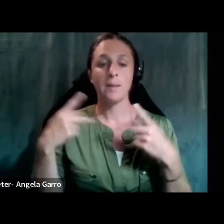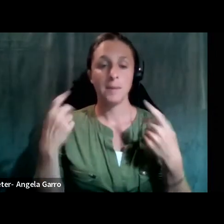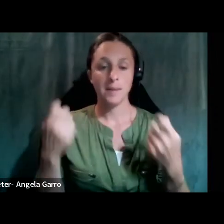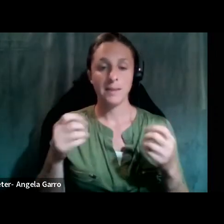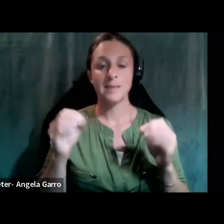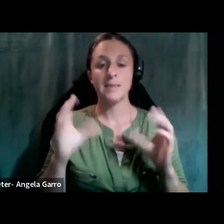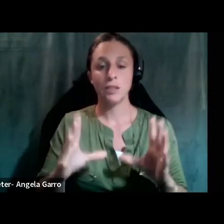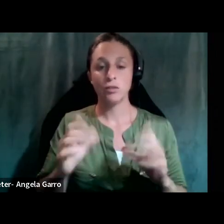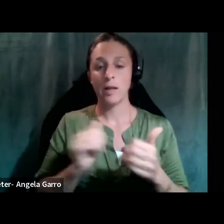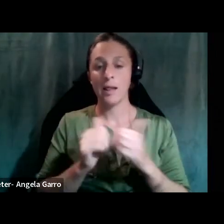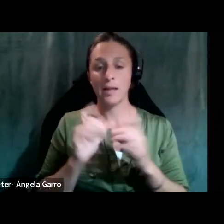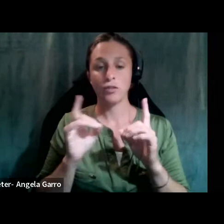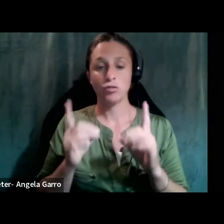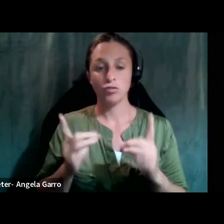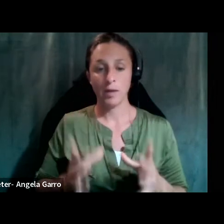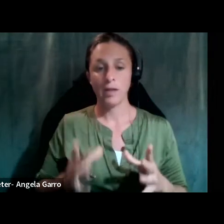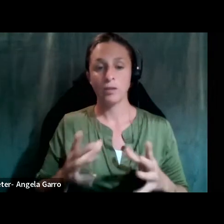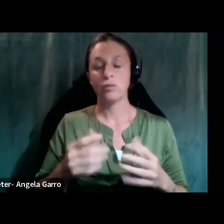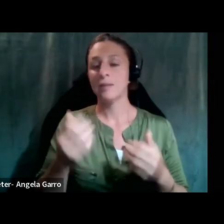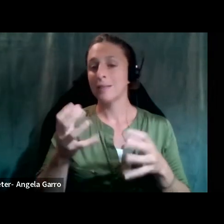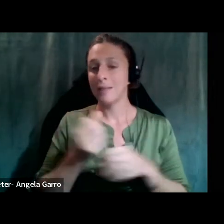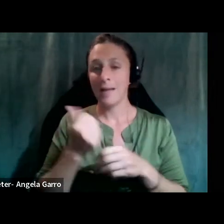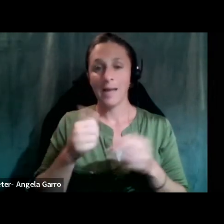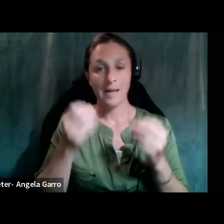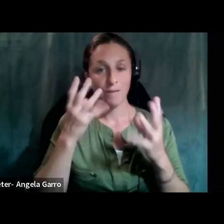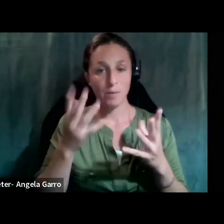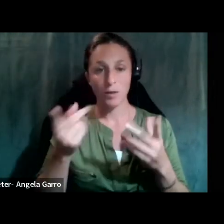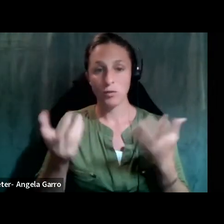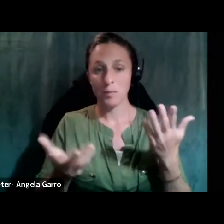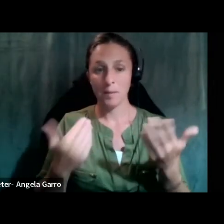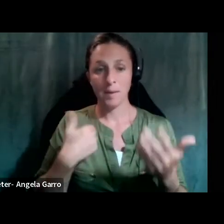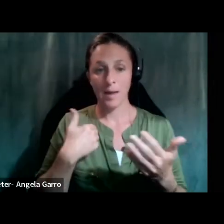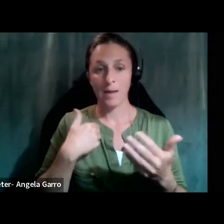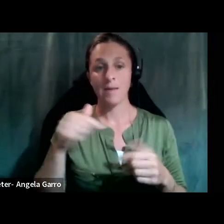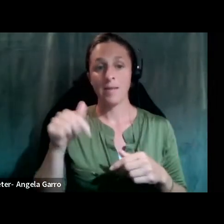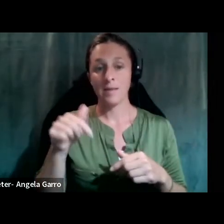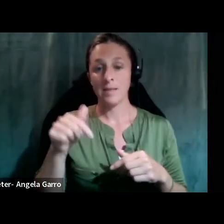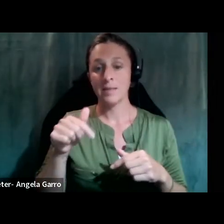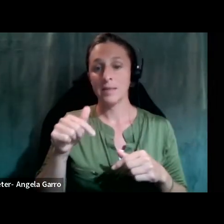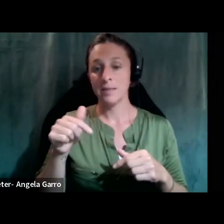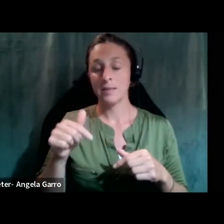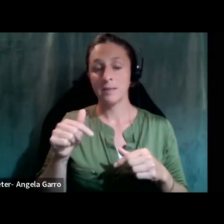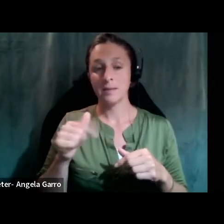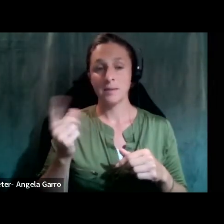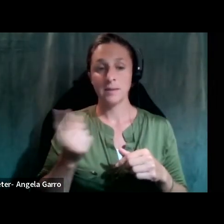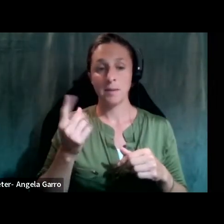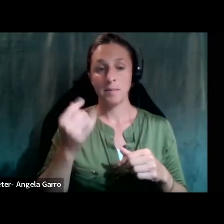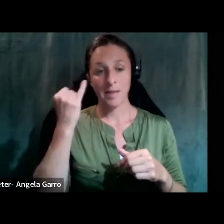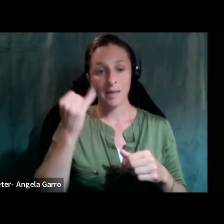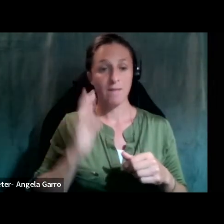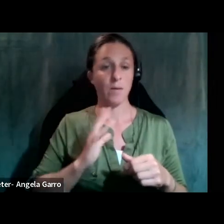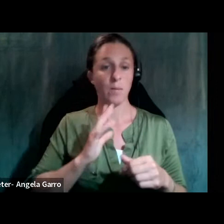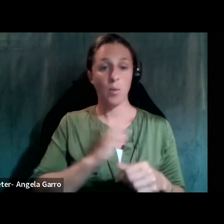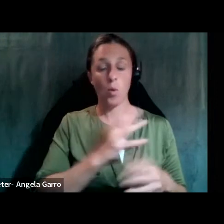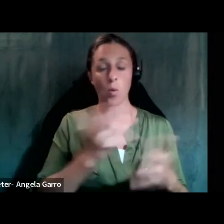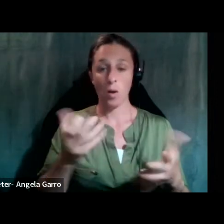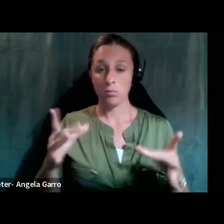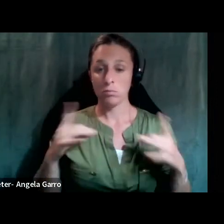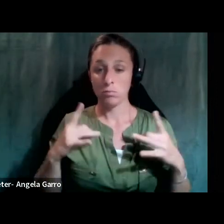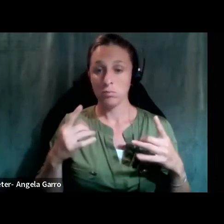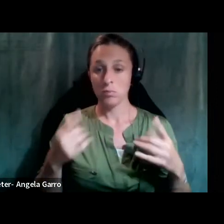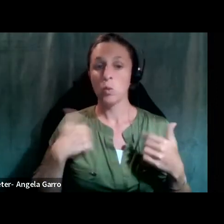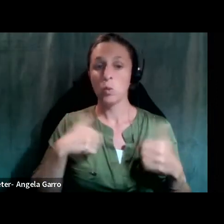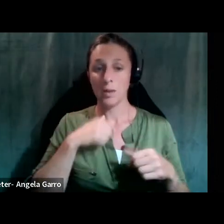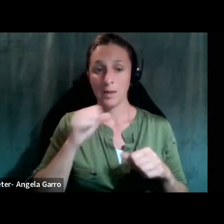more information that you might have. But this is something, if the board would like to take on, we could even take it on